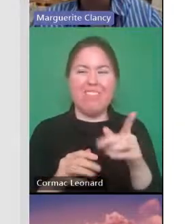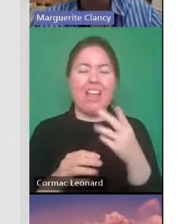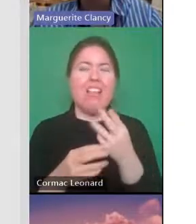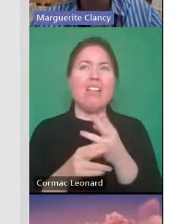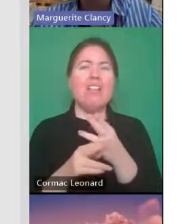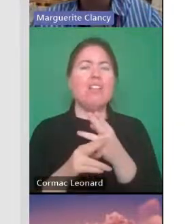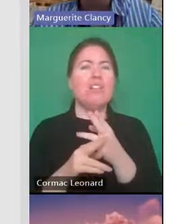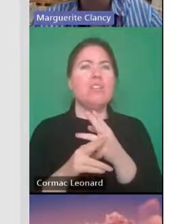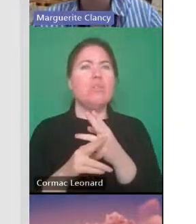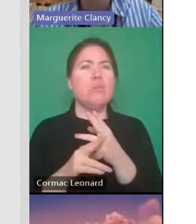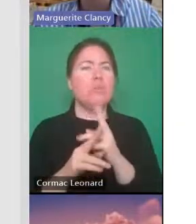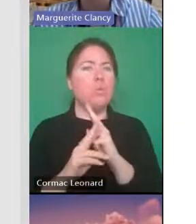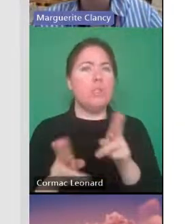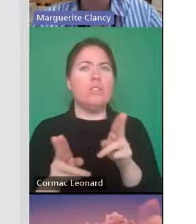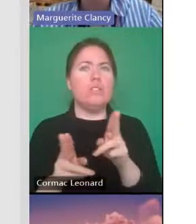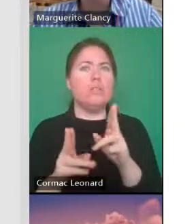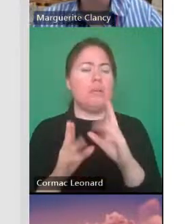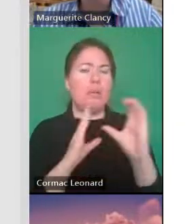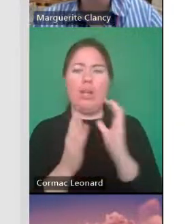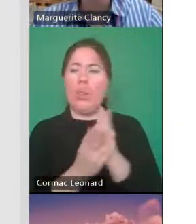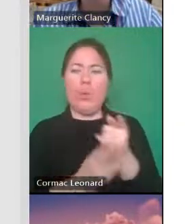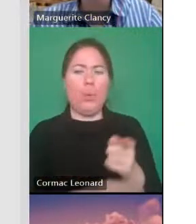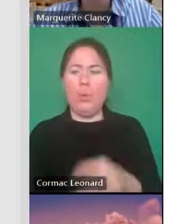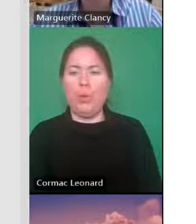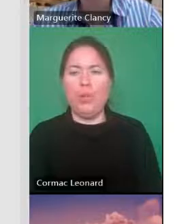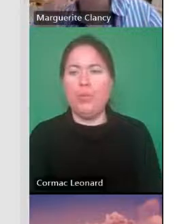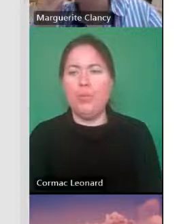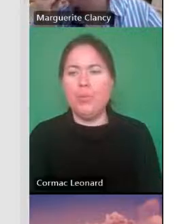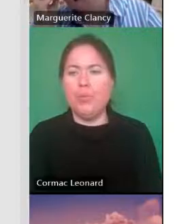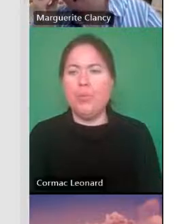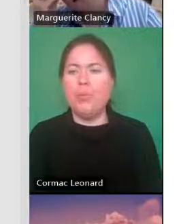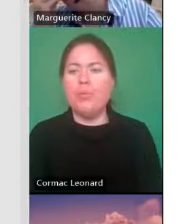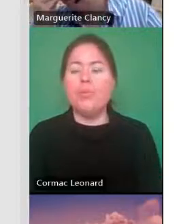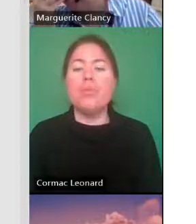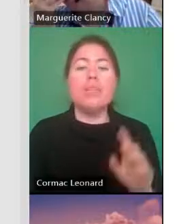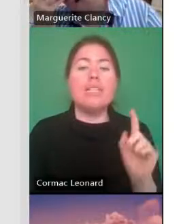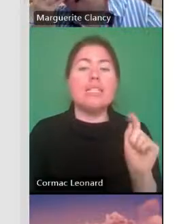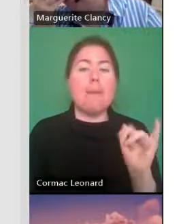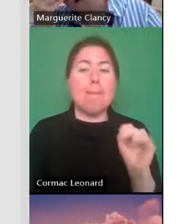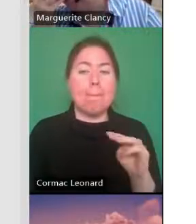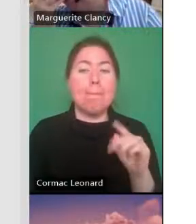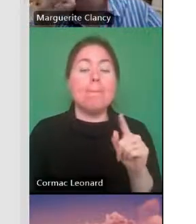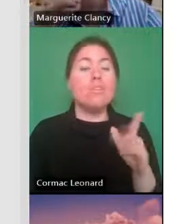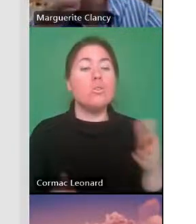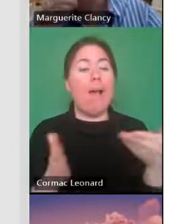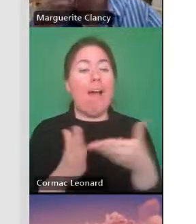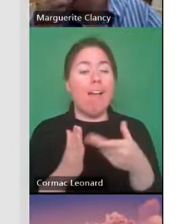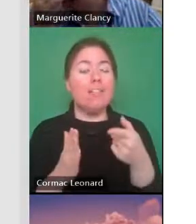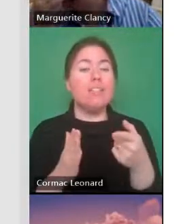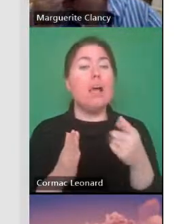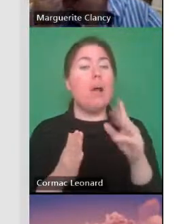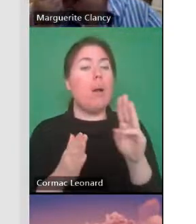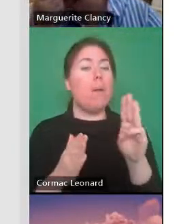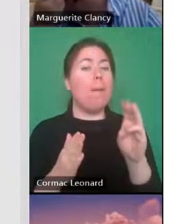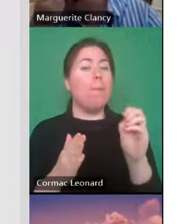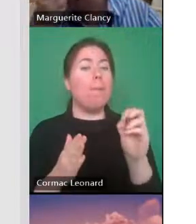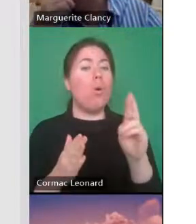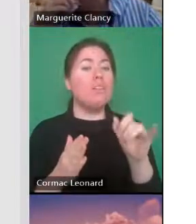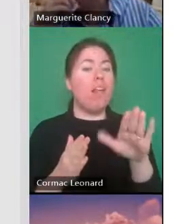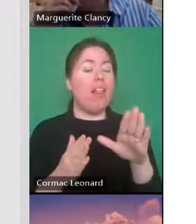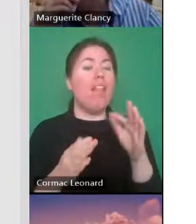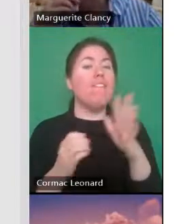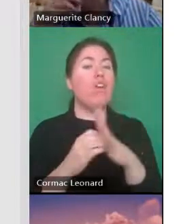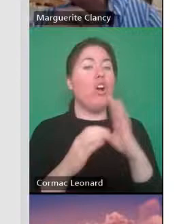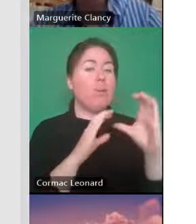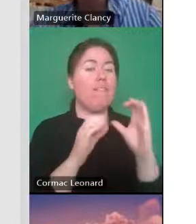communicated out via the portal. Yeah, I suppose just to add to that, the portal is the channel for communication. Existing